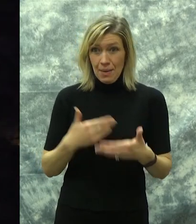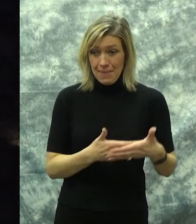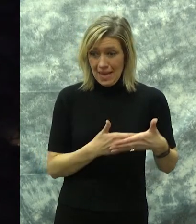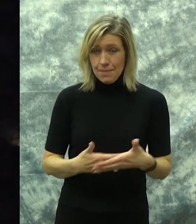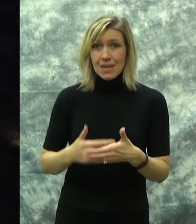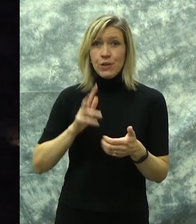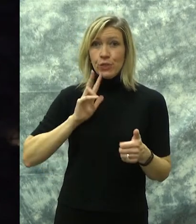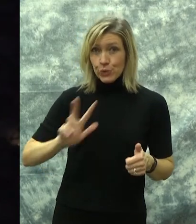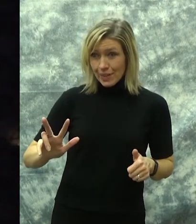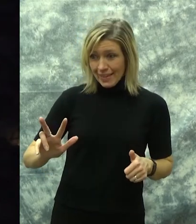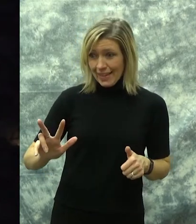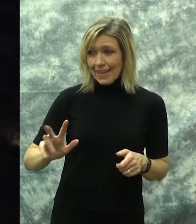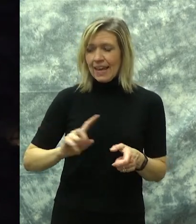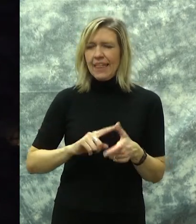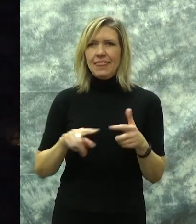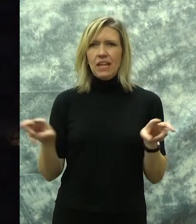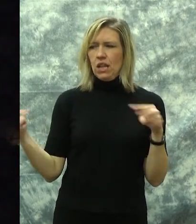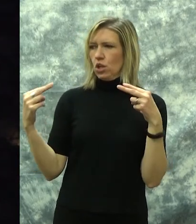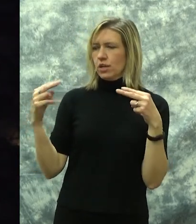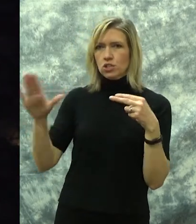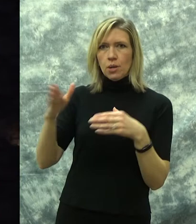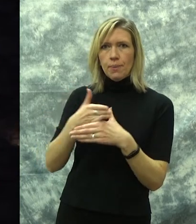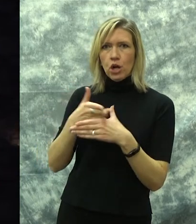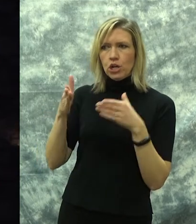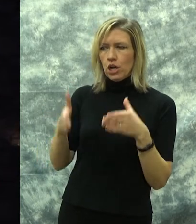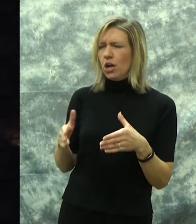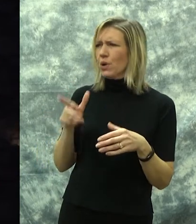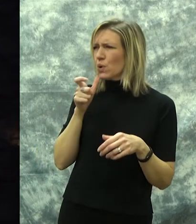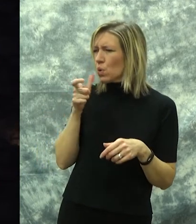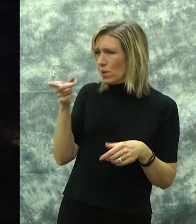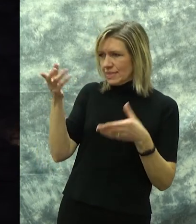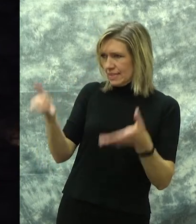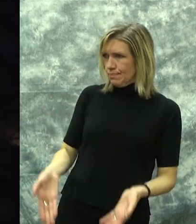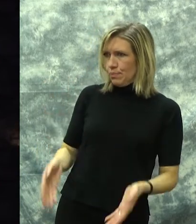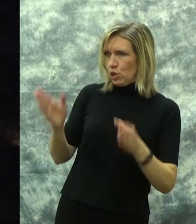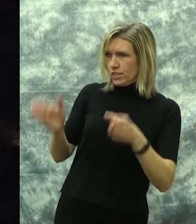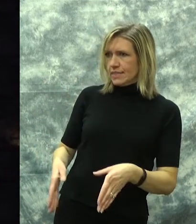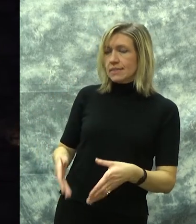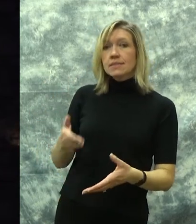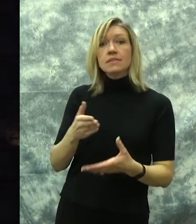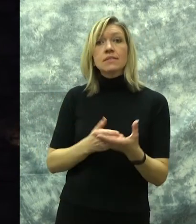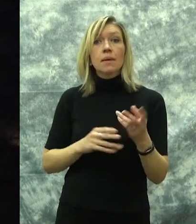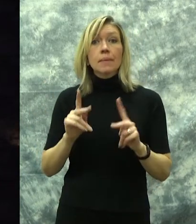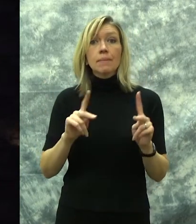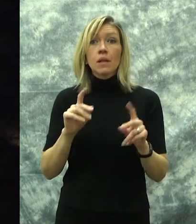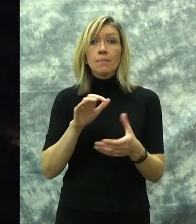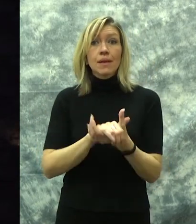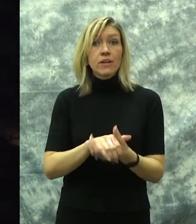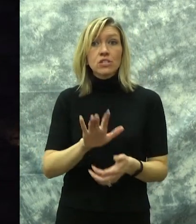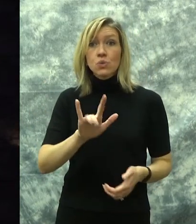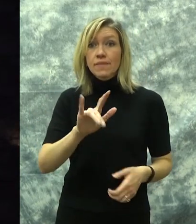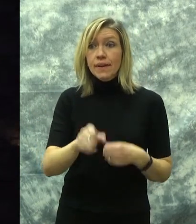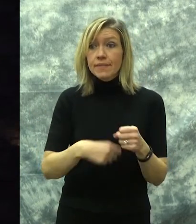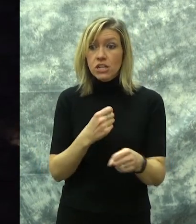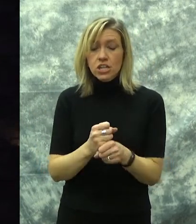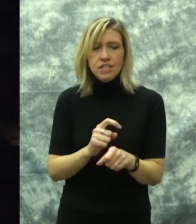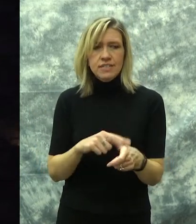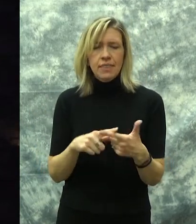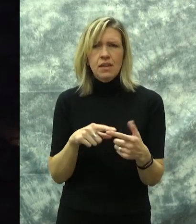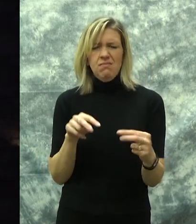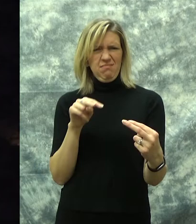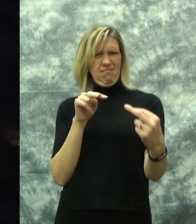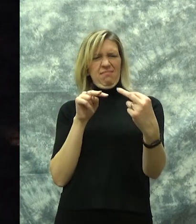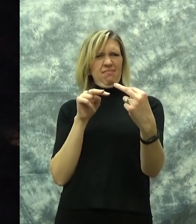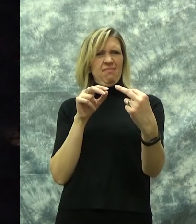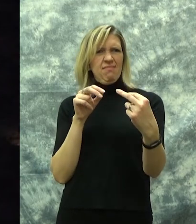you say, who the hell is this person, right? Or some of you've been married 25 years and you turn around and say that. We can become a mystery. So I want to get to know who my